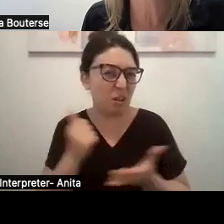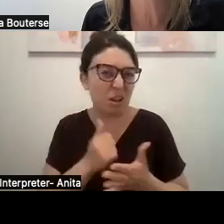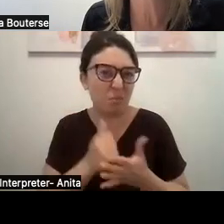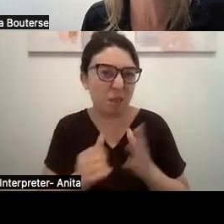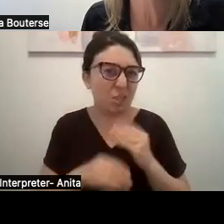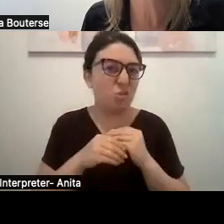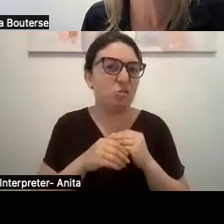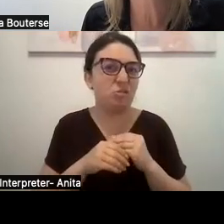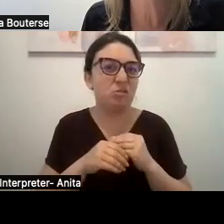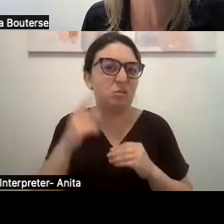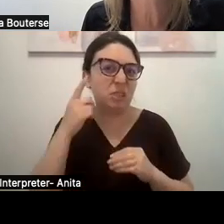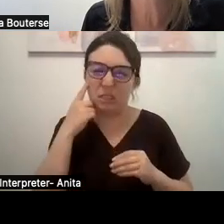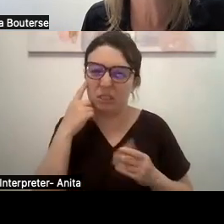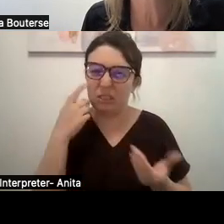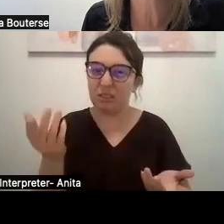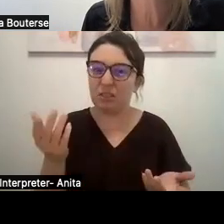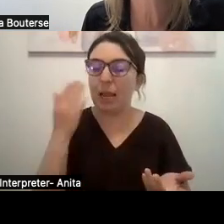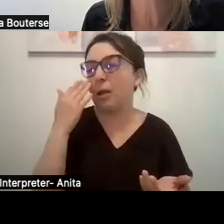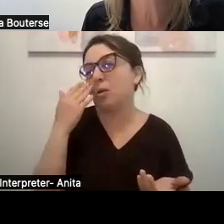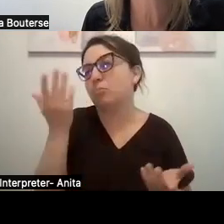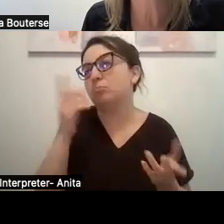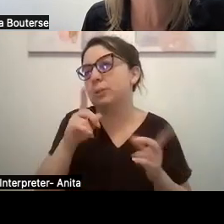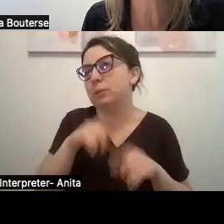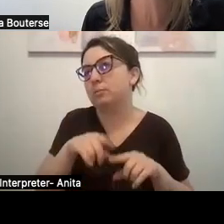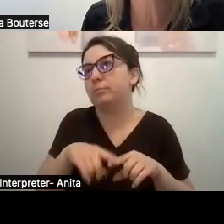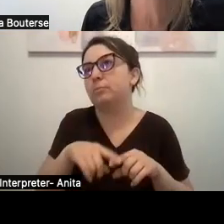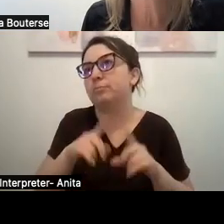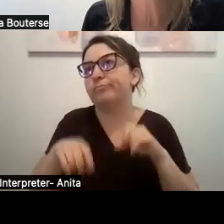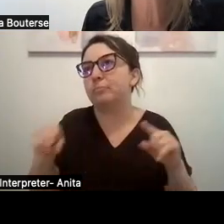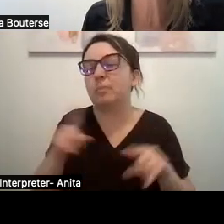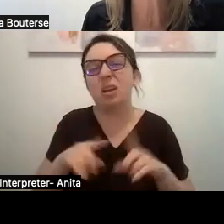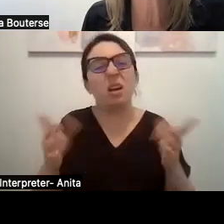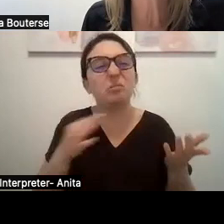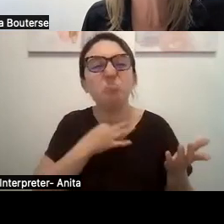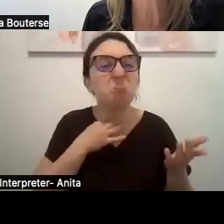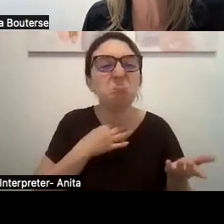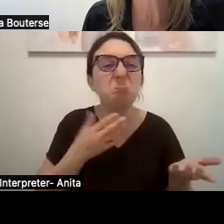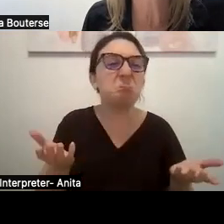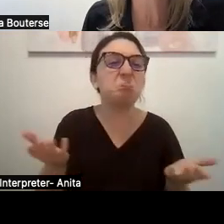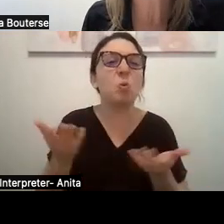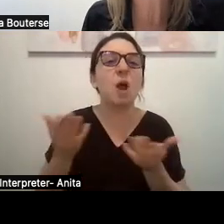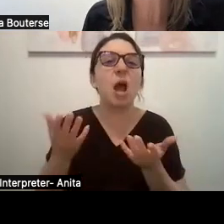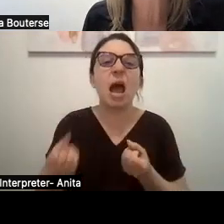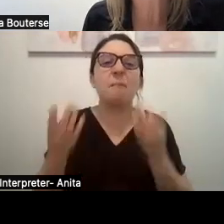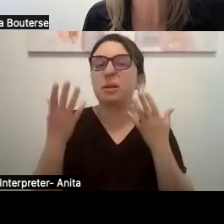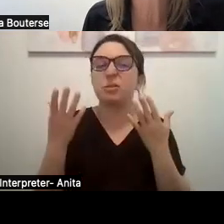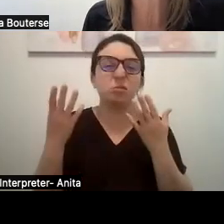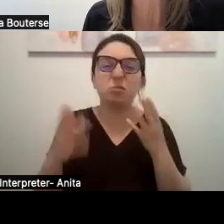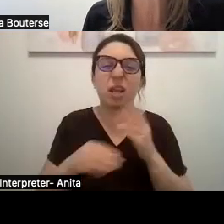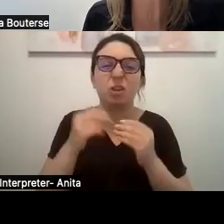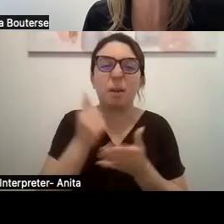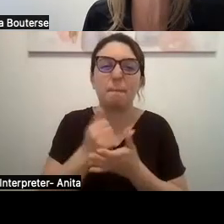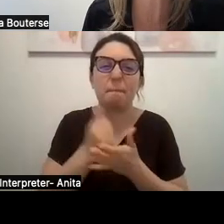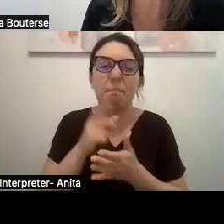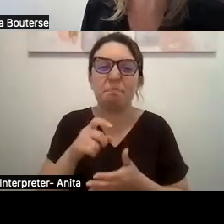will they need, do you think? I mean, I know every kid is different. I'm just sort of wondering, like, how much extra and